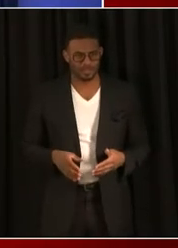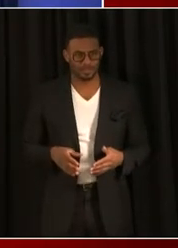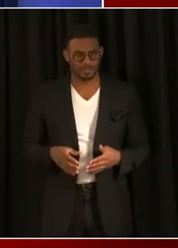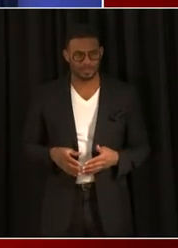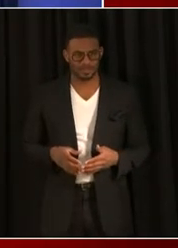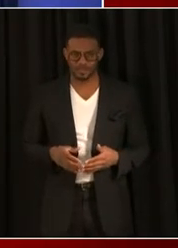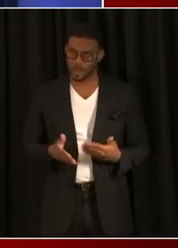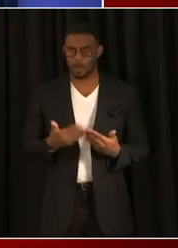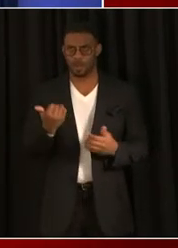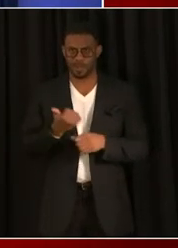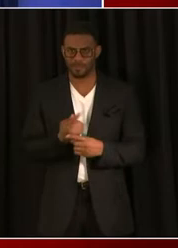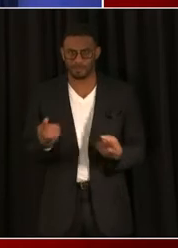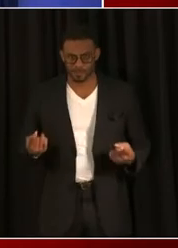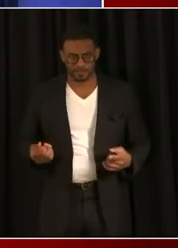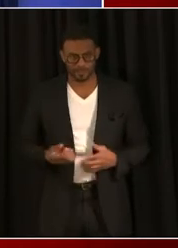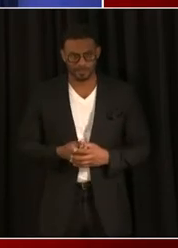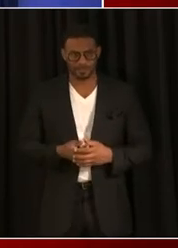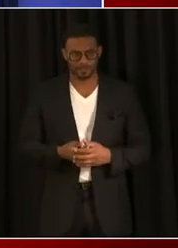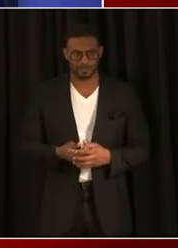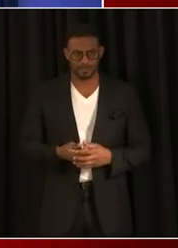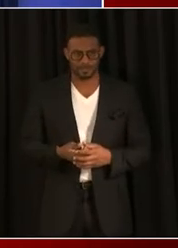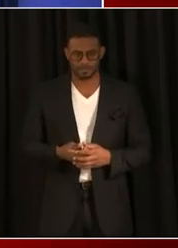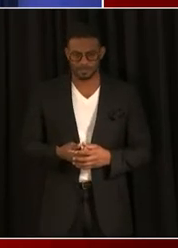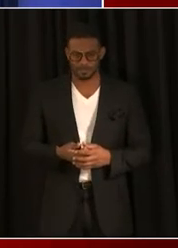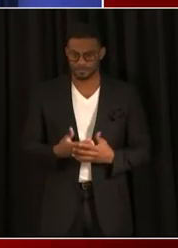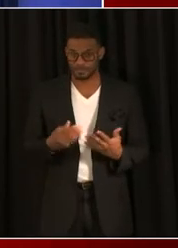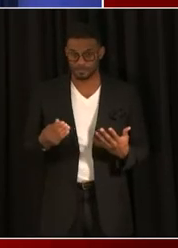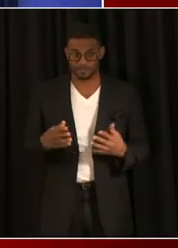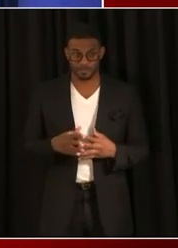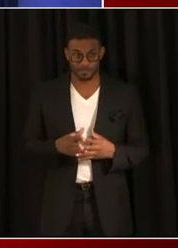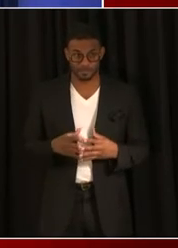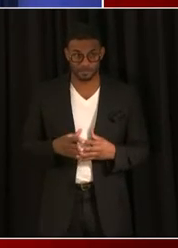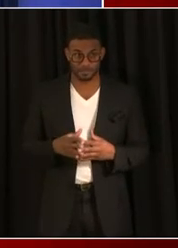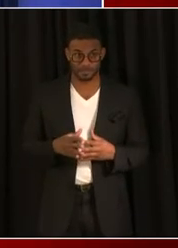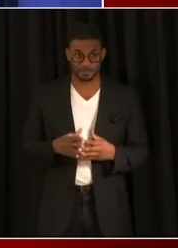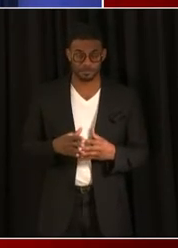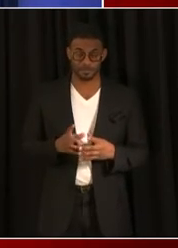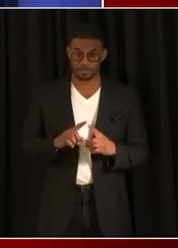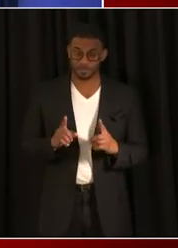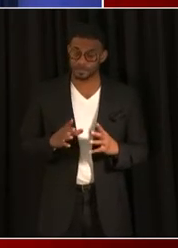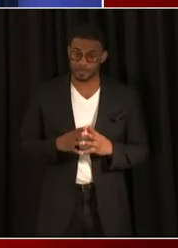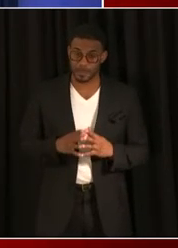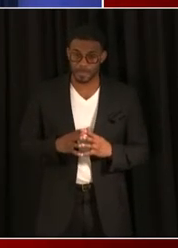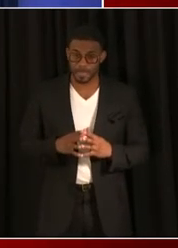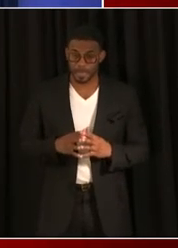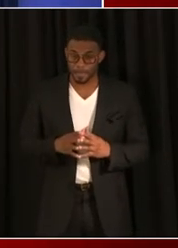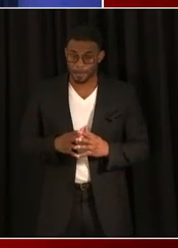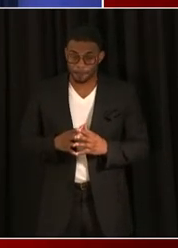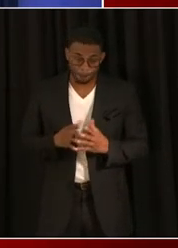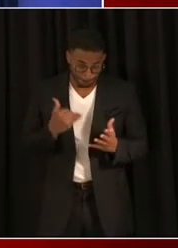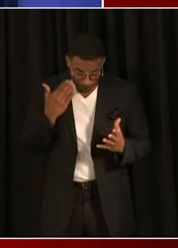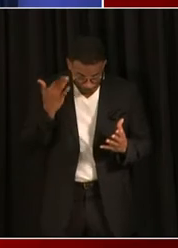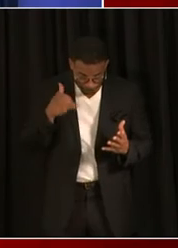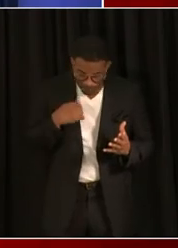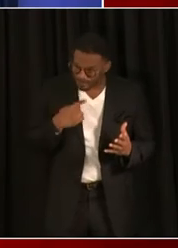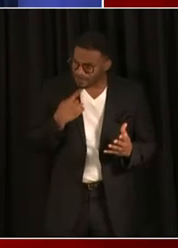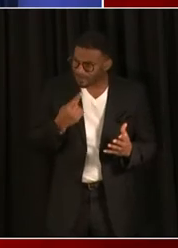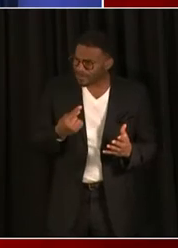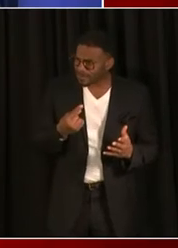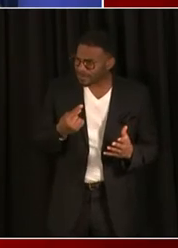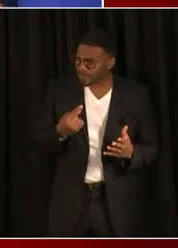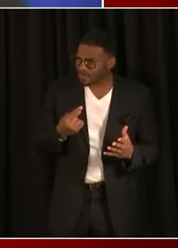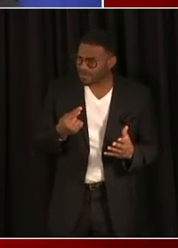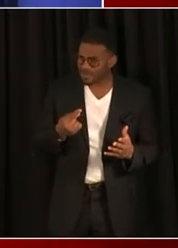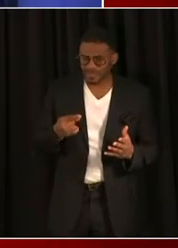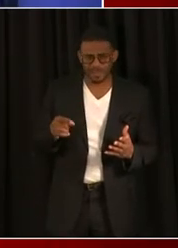chocolates. Almost. Almost everyone. Yeah. And but I don't know if I